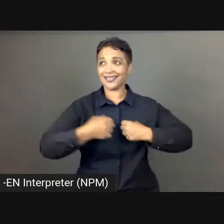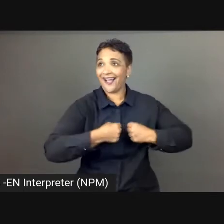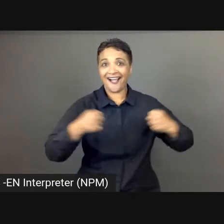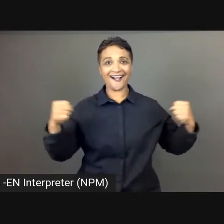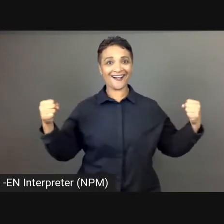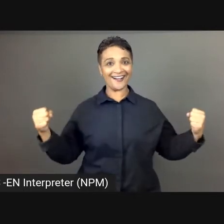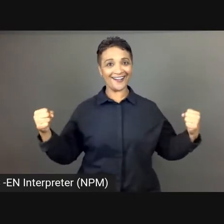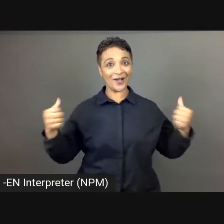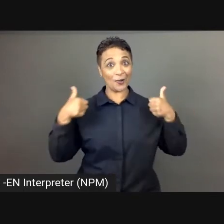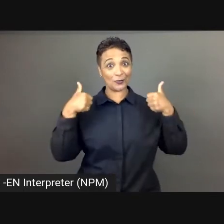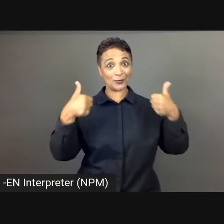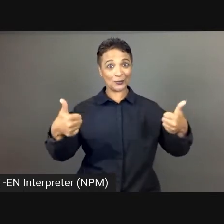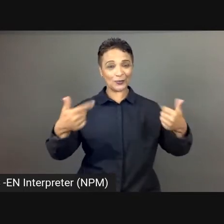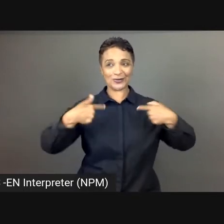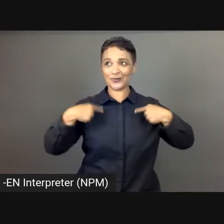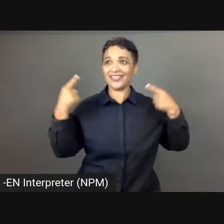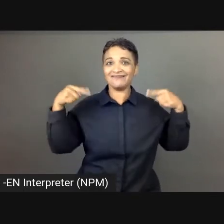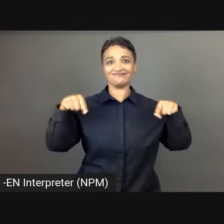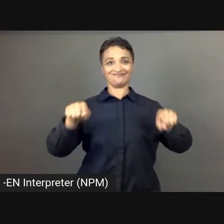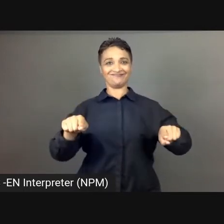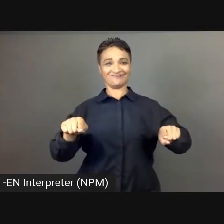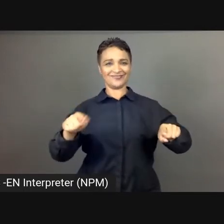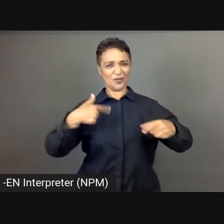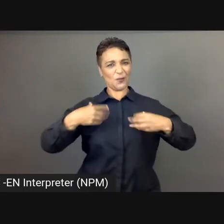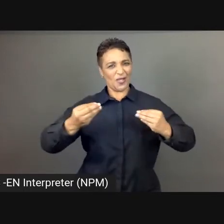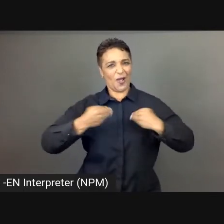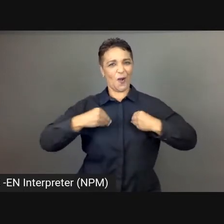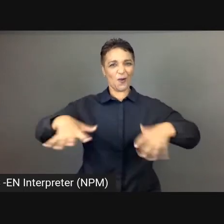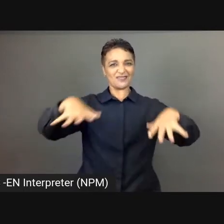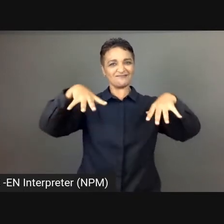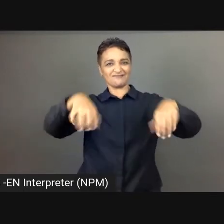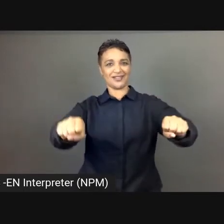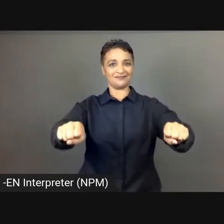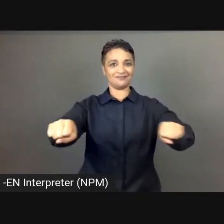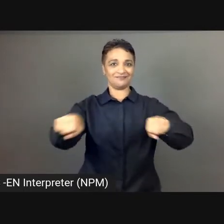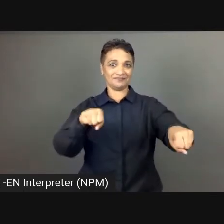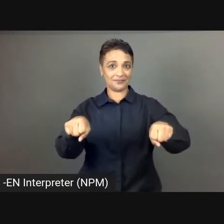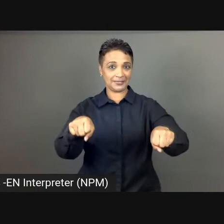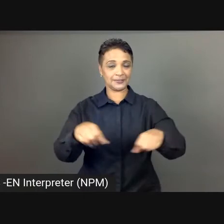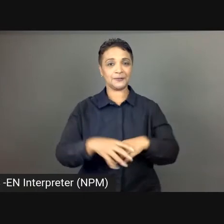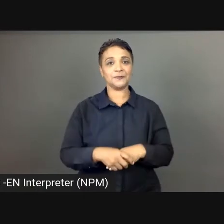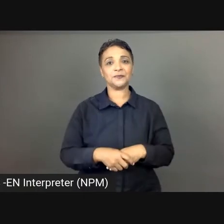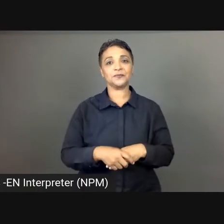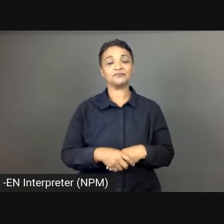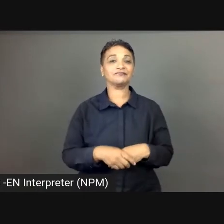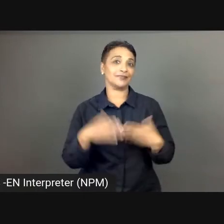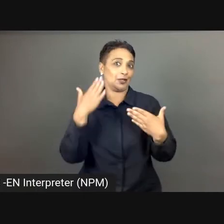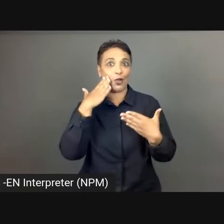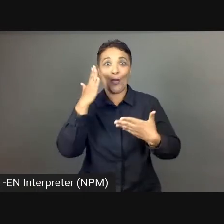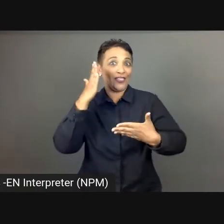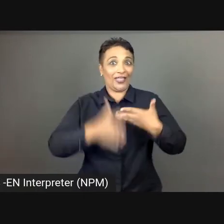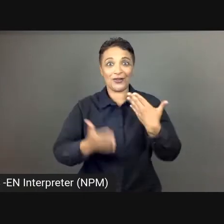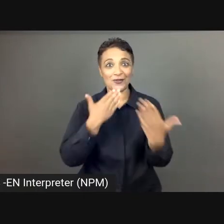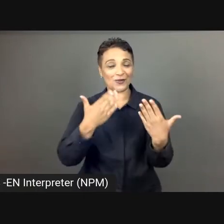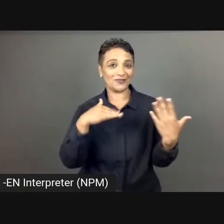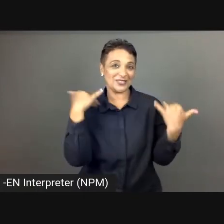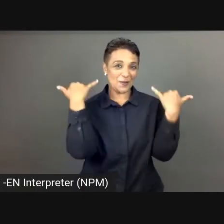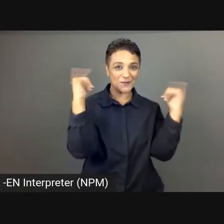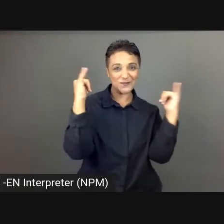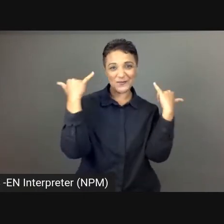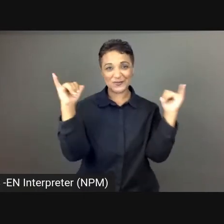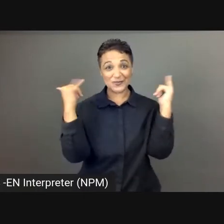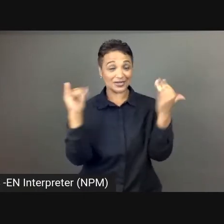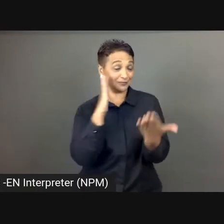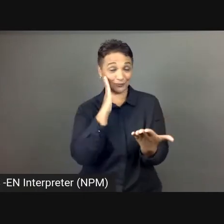that space. And there will be a party at the end for sure. And you can also be sure that